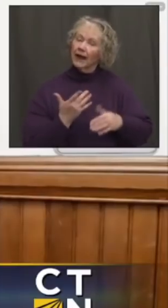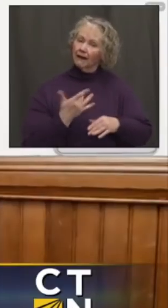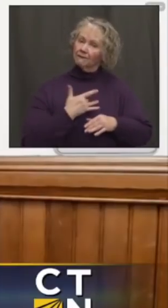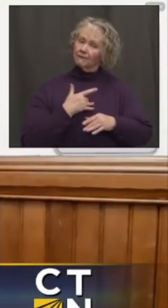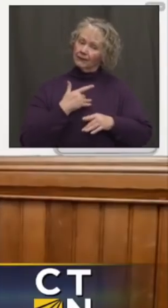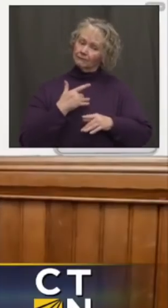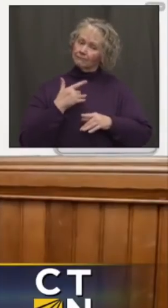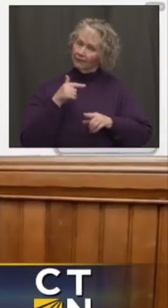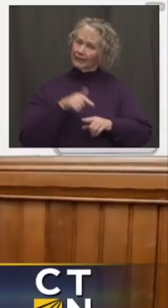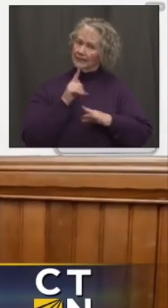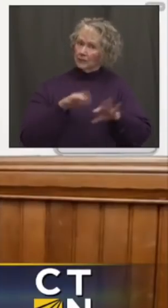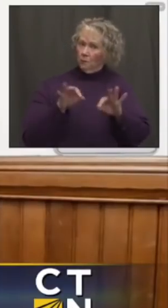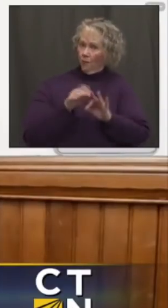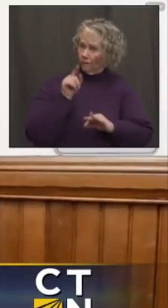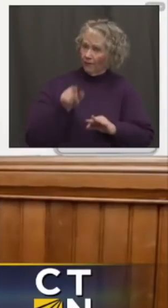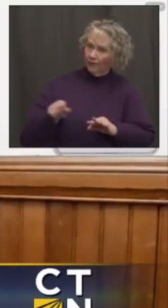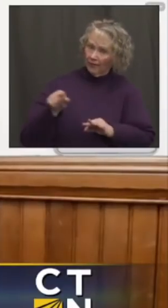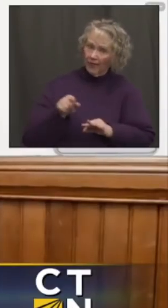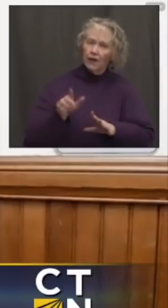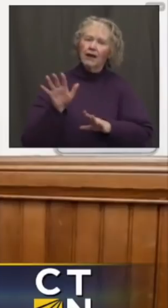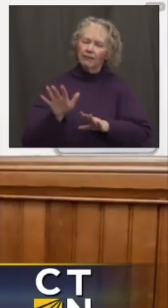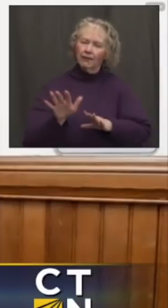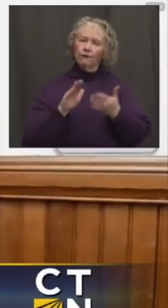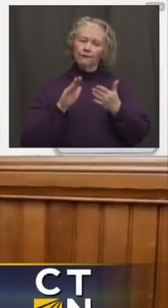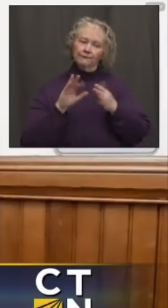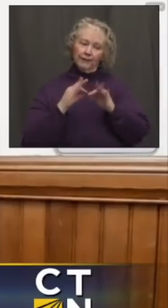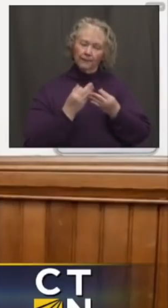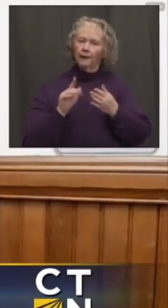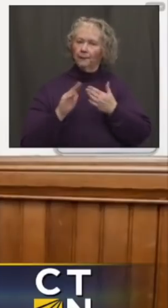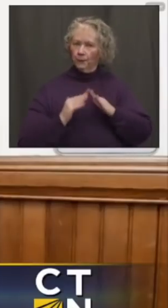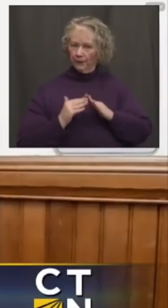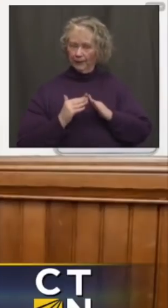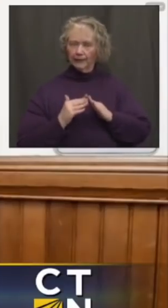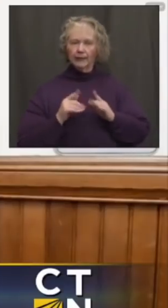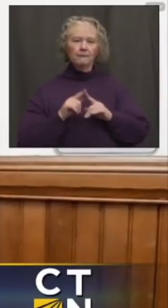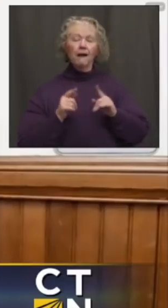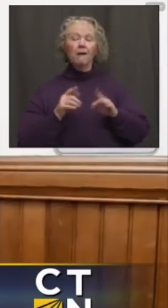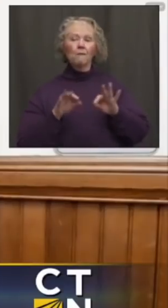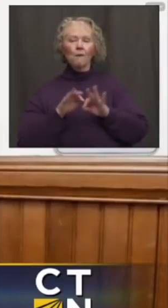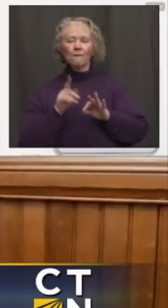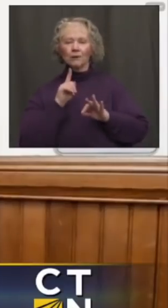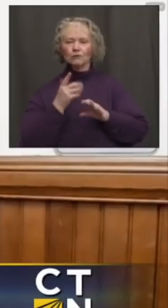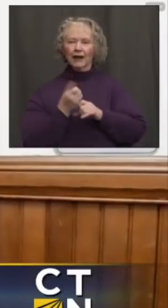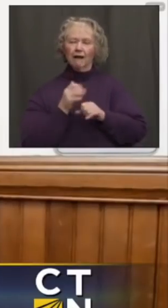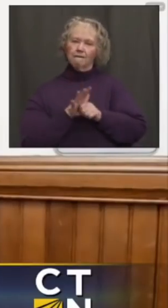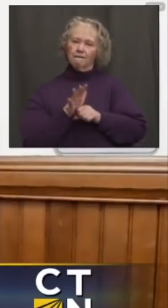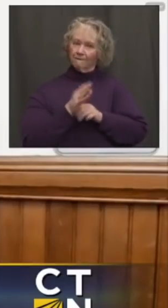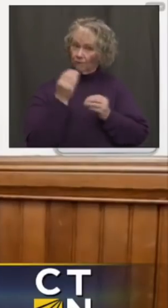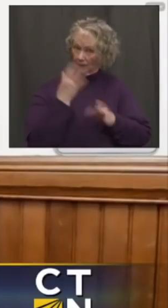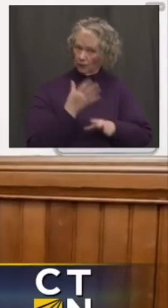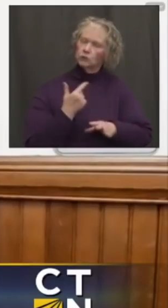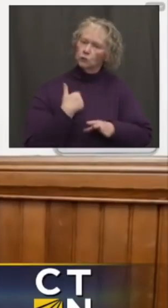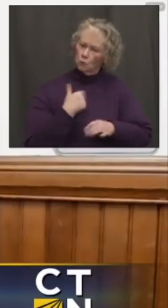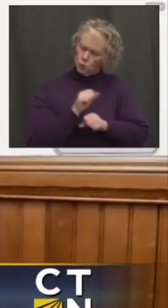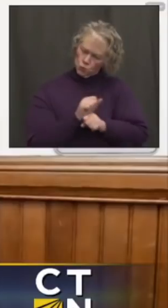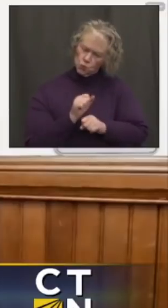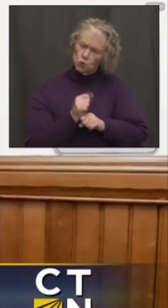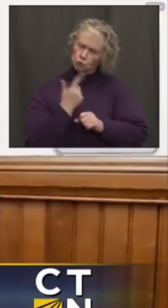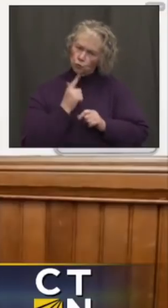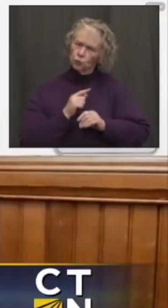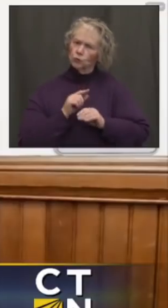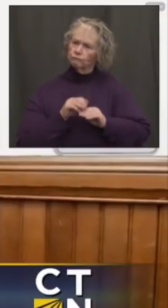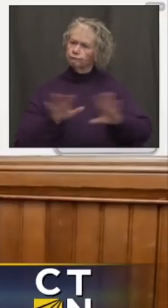get the information out there to everyone when it comes to the vaccine. If there's a question, we have the answer, and we want people to be comfortable.